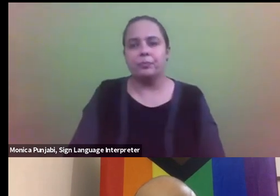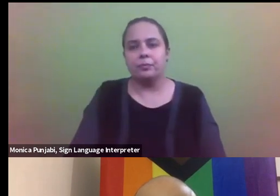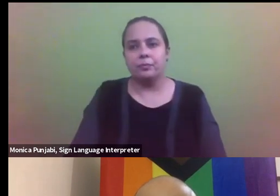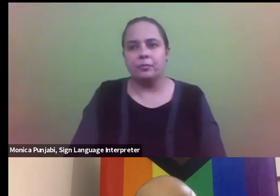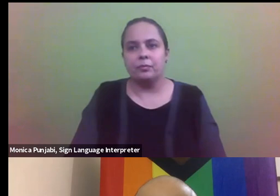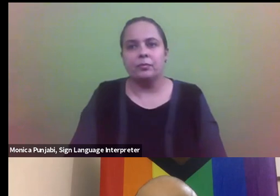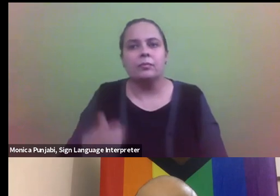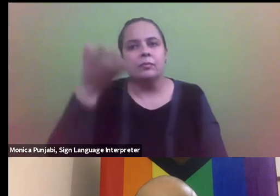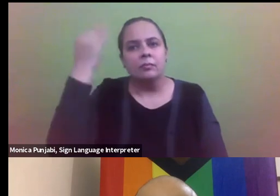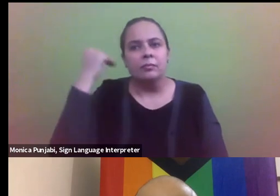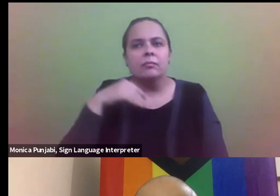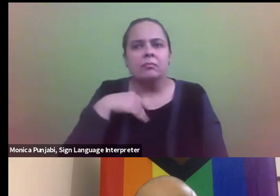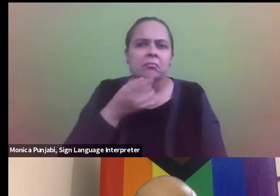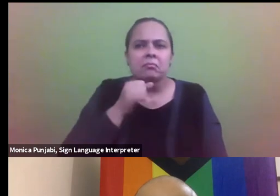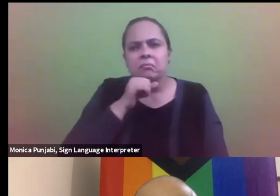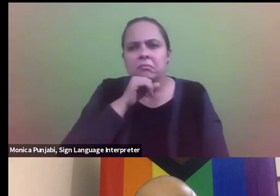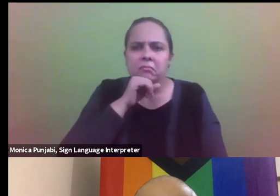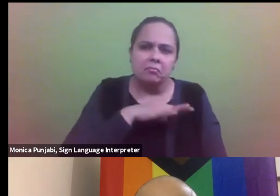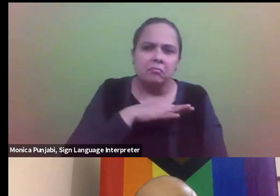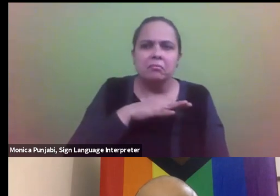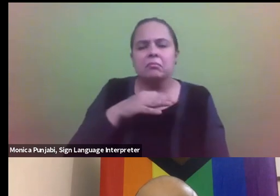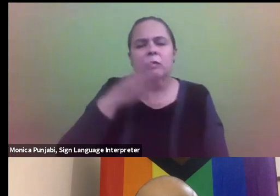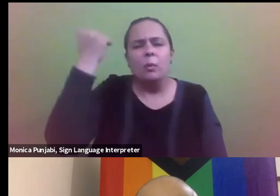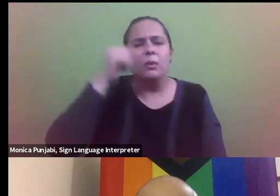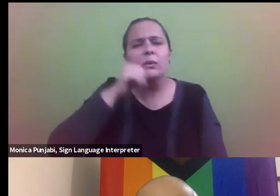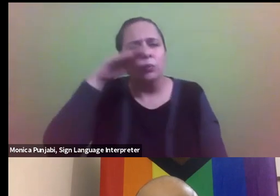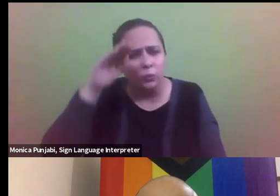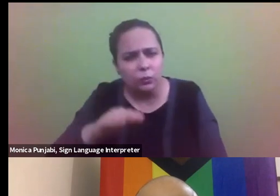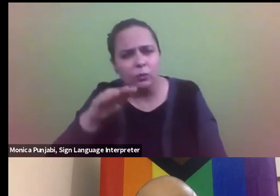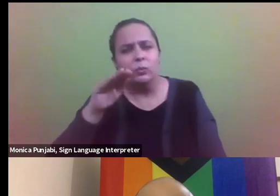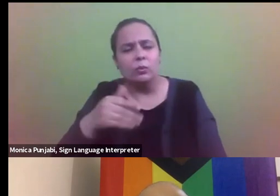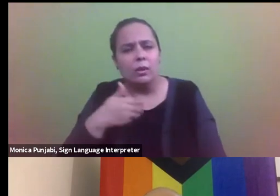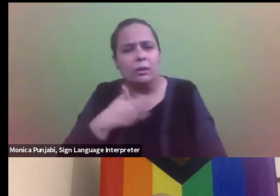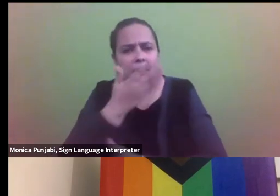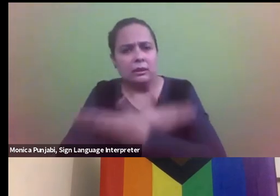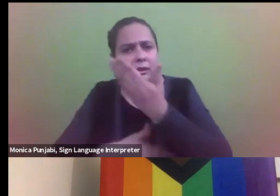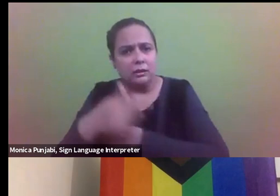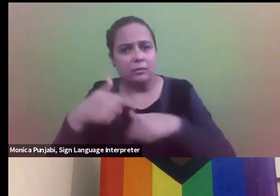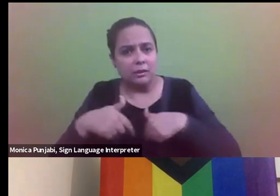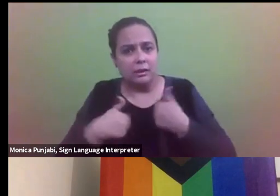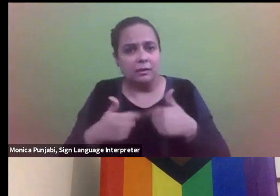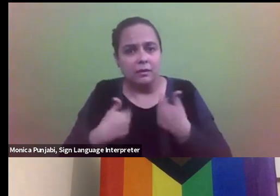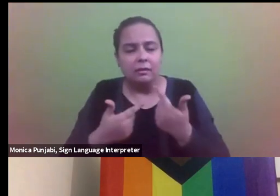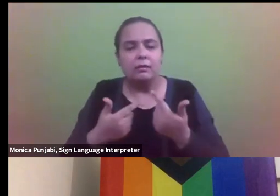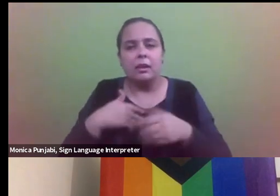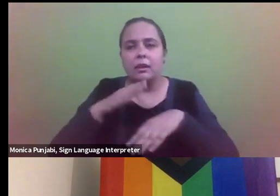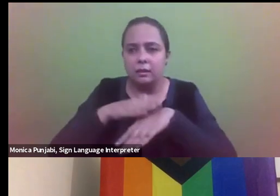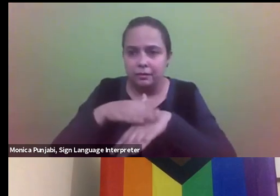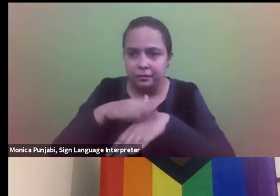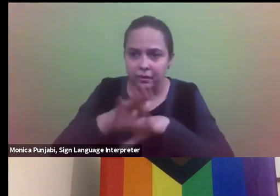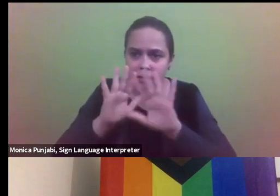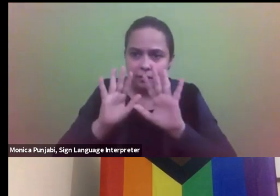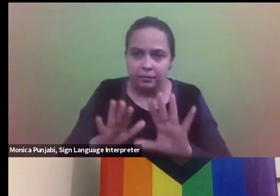young disabled kid, and since then I've always been involved in